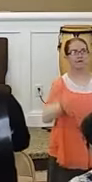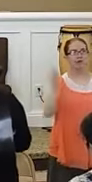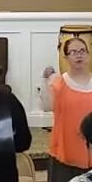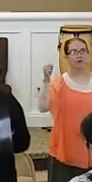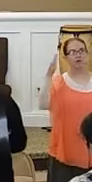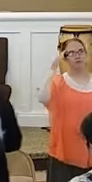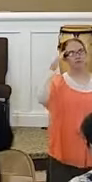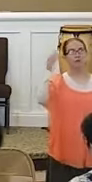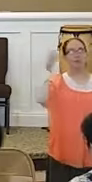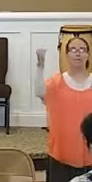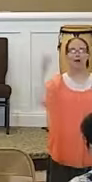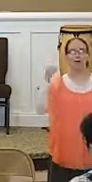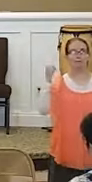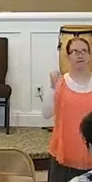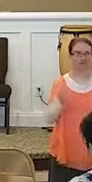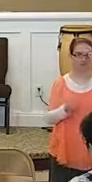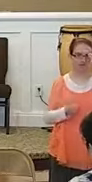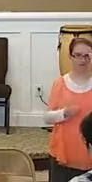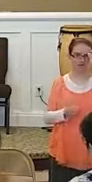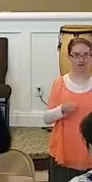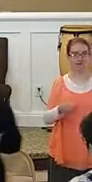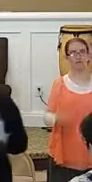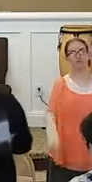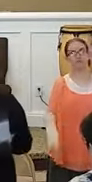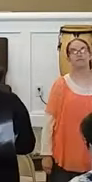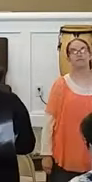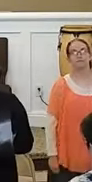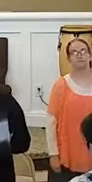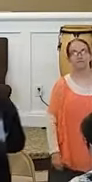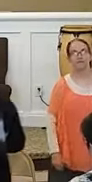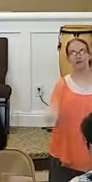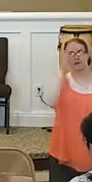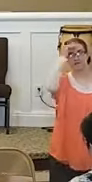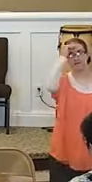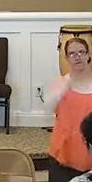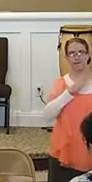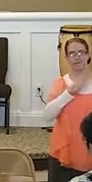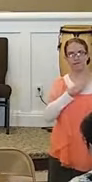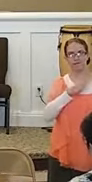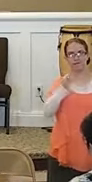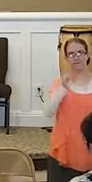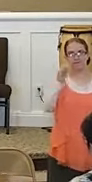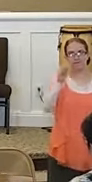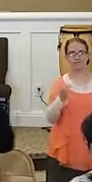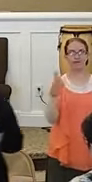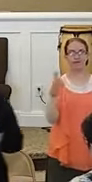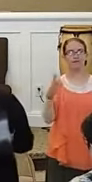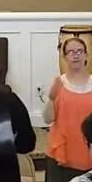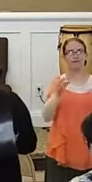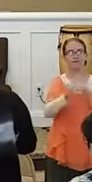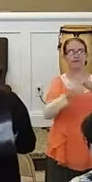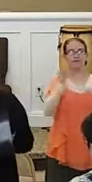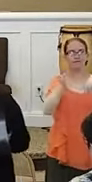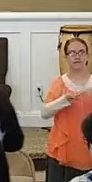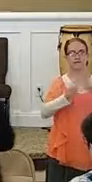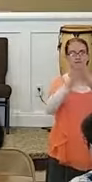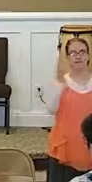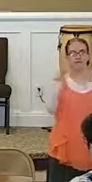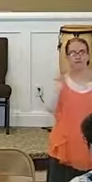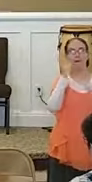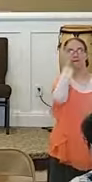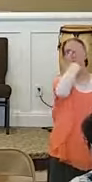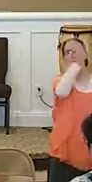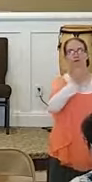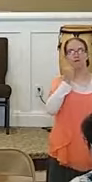there was power. Well, duh. A man that had been lame for many years, sitting in the gate called